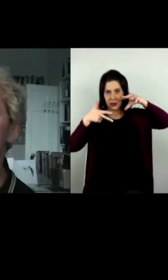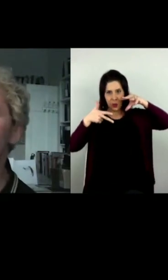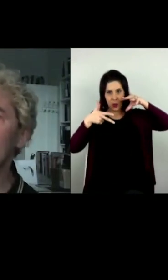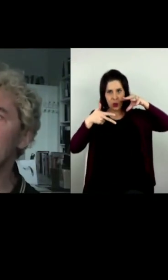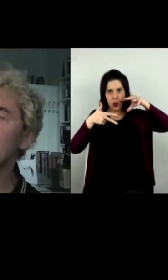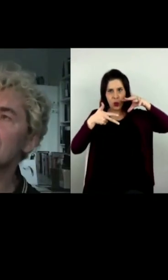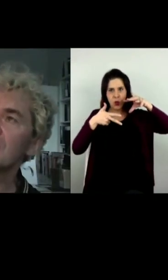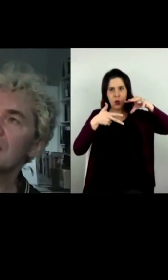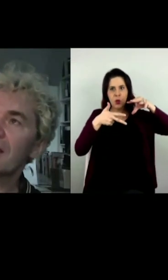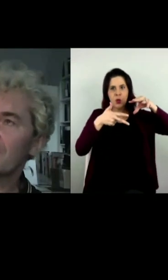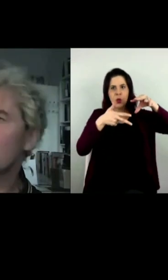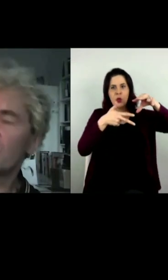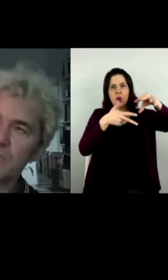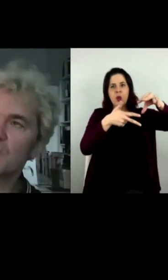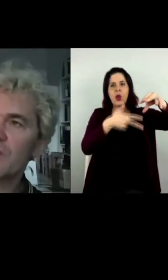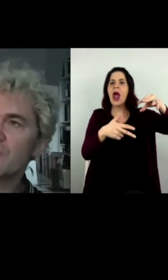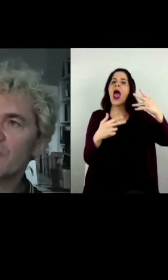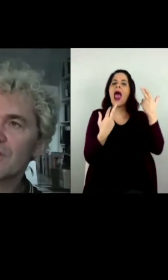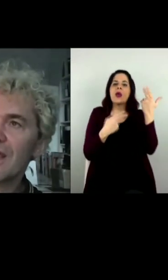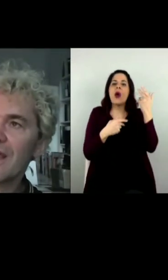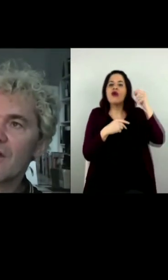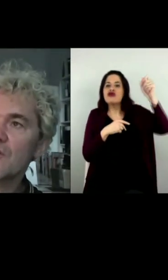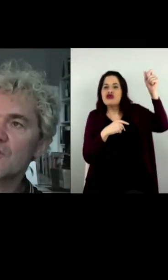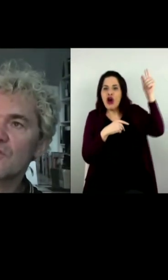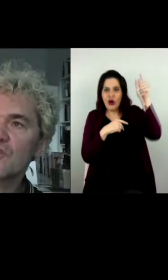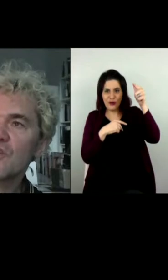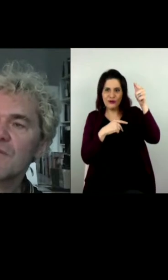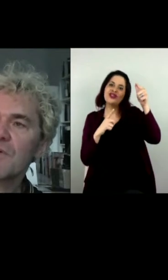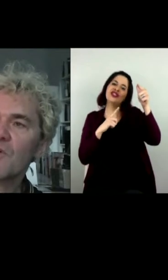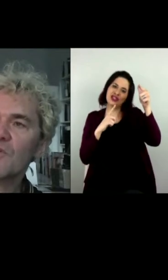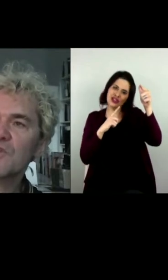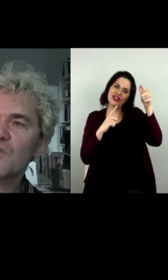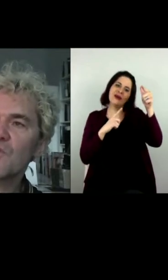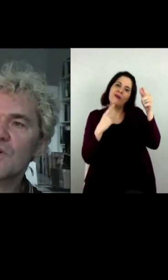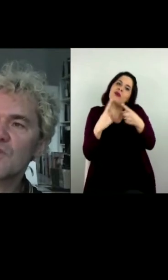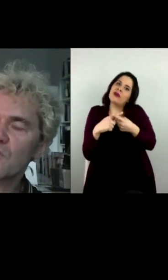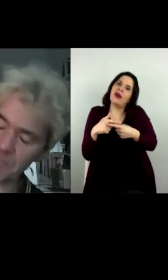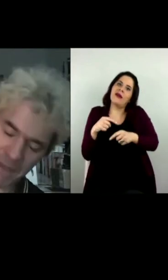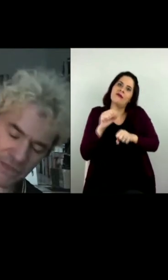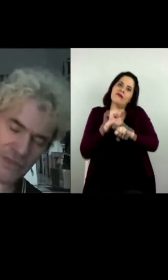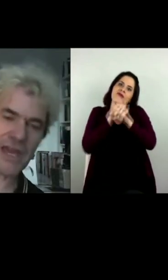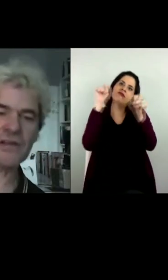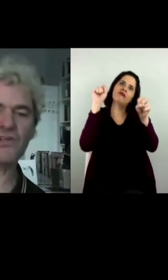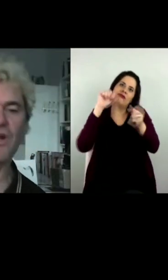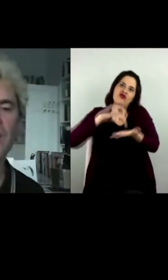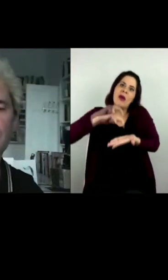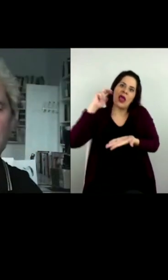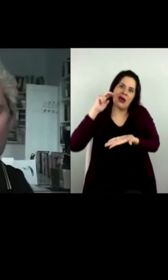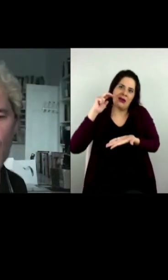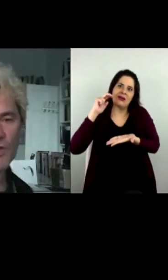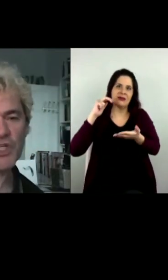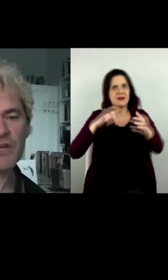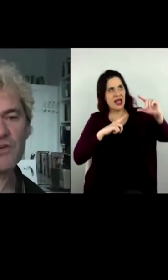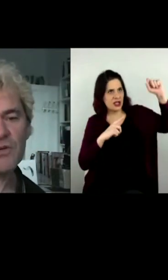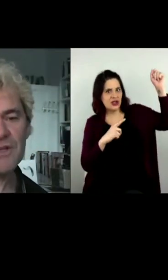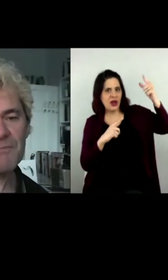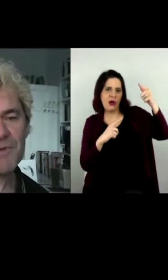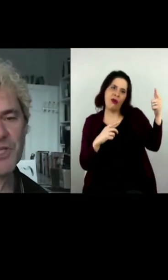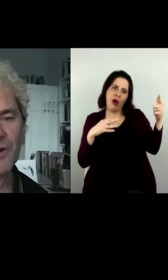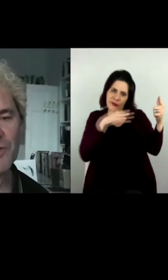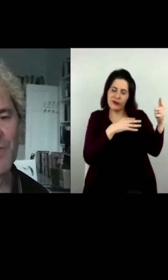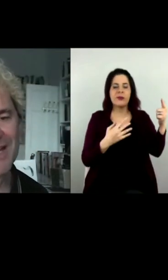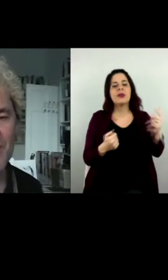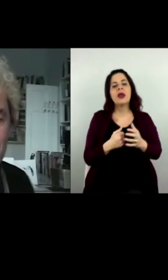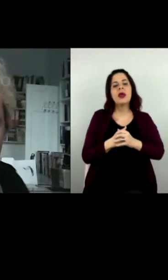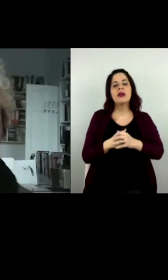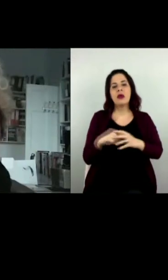there was the sunlight, because we were shooting during the day outdoors. But also, so that meant that the actor had one shadow,